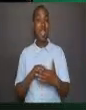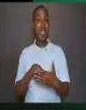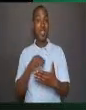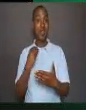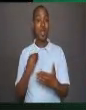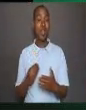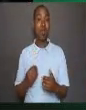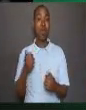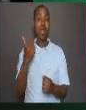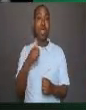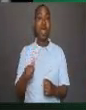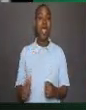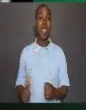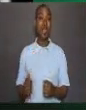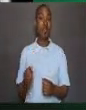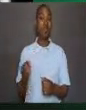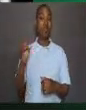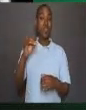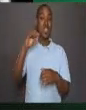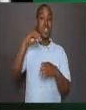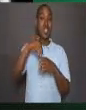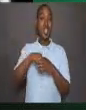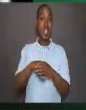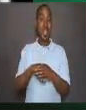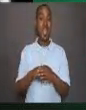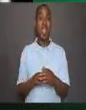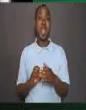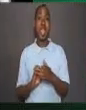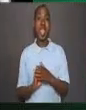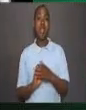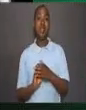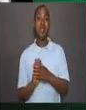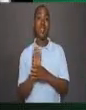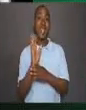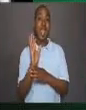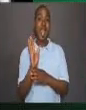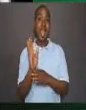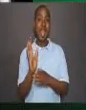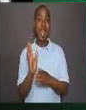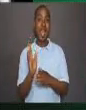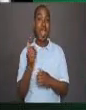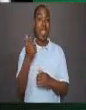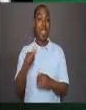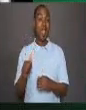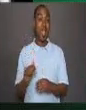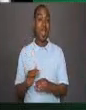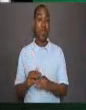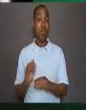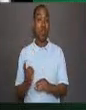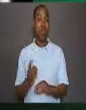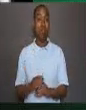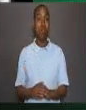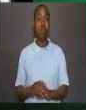gases that are inhaled and exhaled in the air,